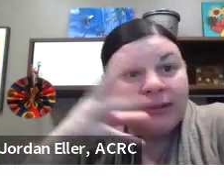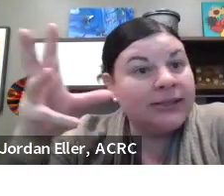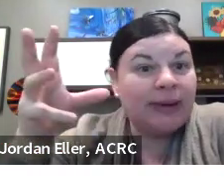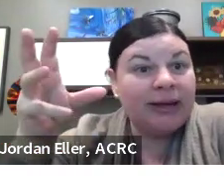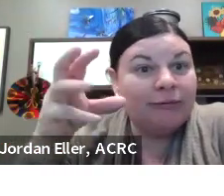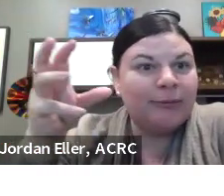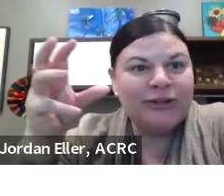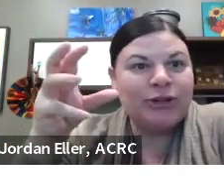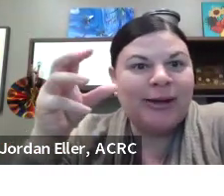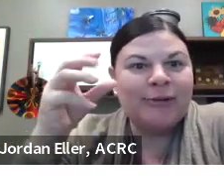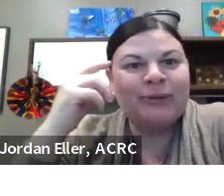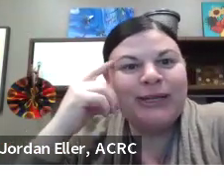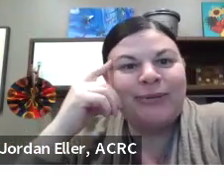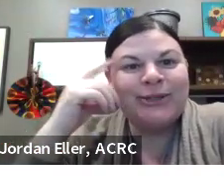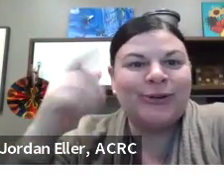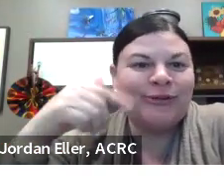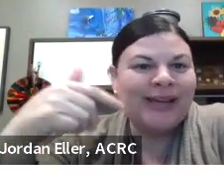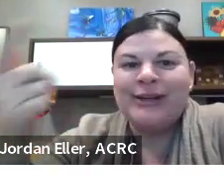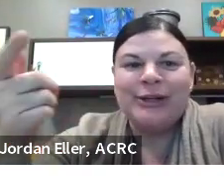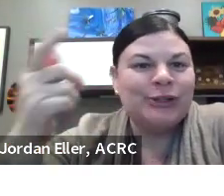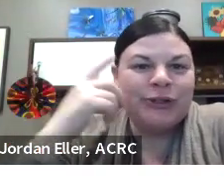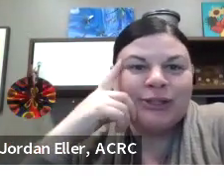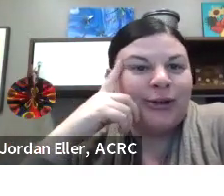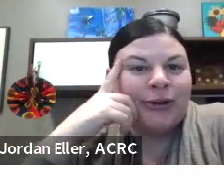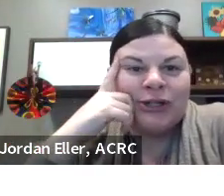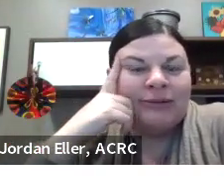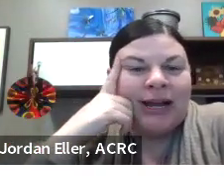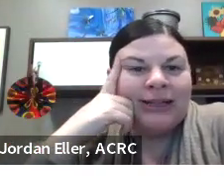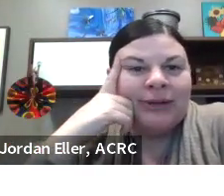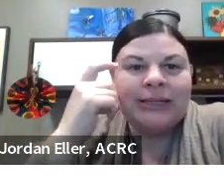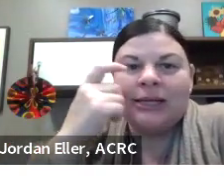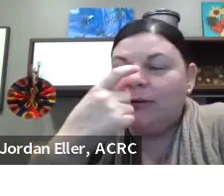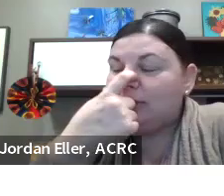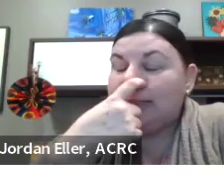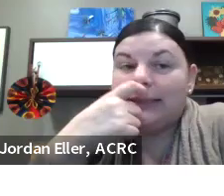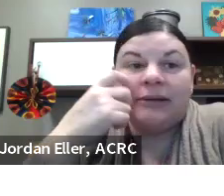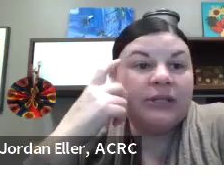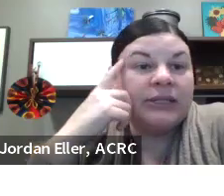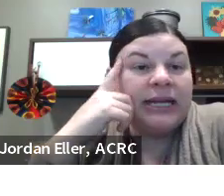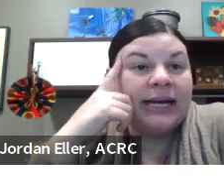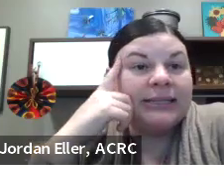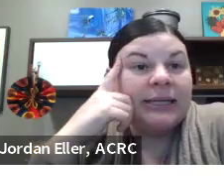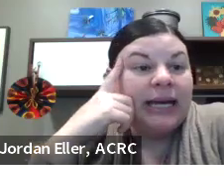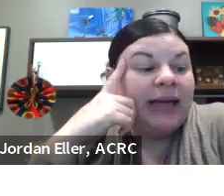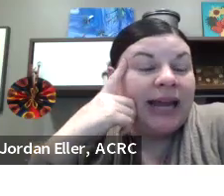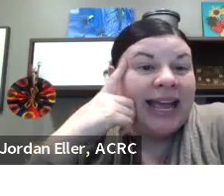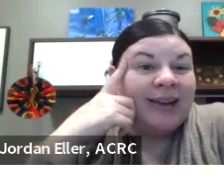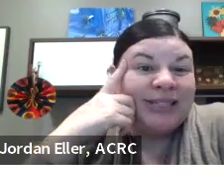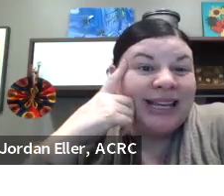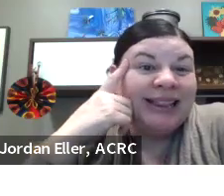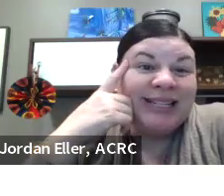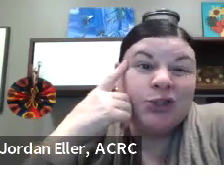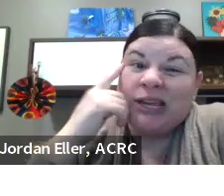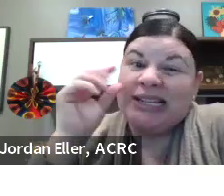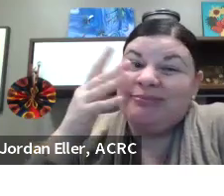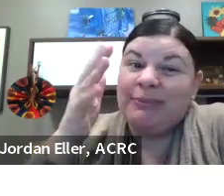people are like, this is my confirmation that I've completed my survey. So we're just encouraging, right, that we can Yeah. send that stuff to DDS. And then I am